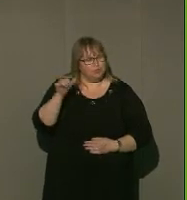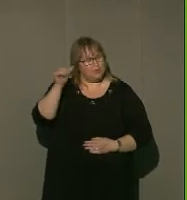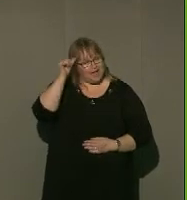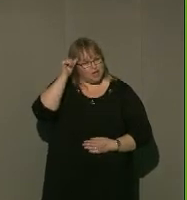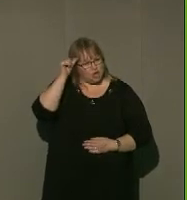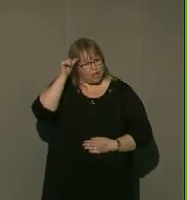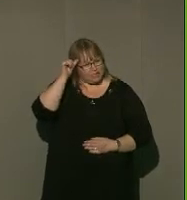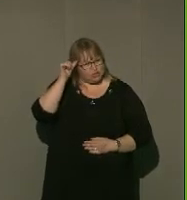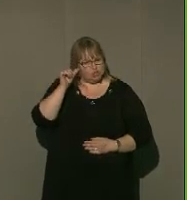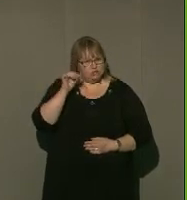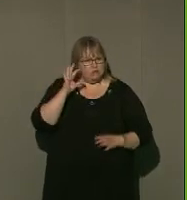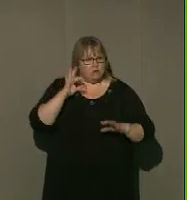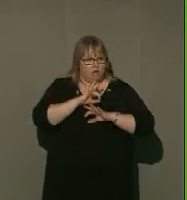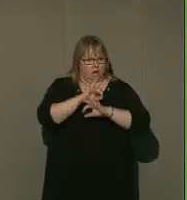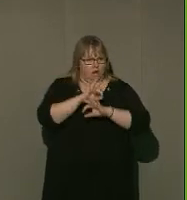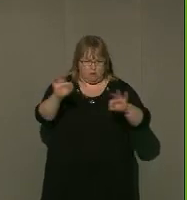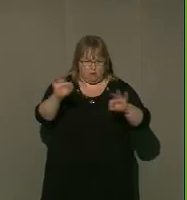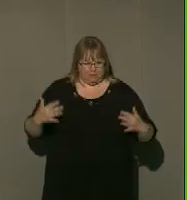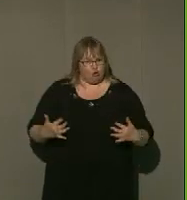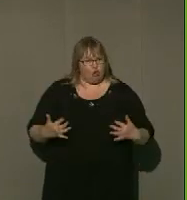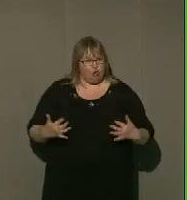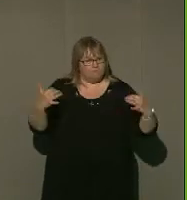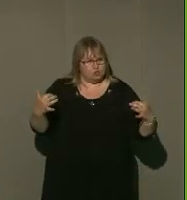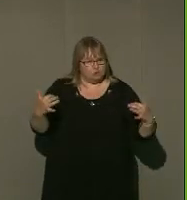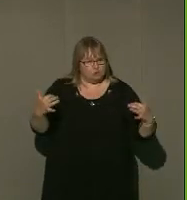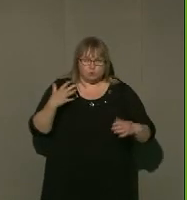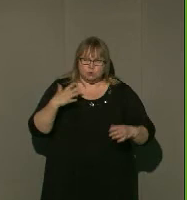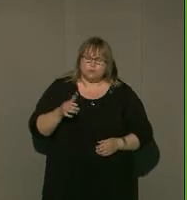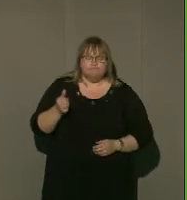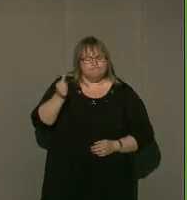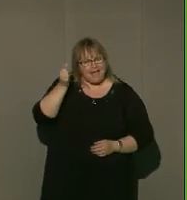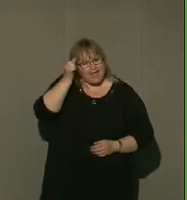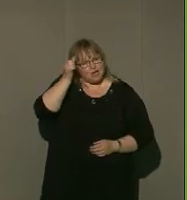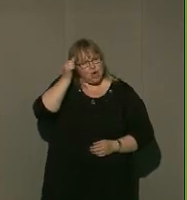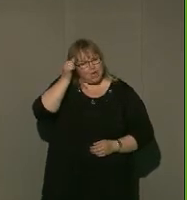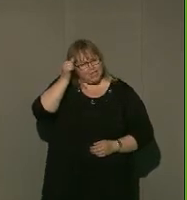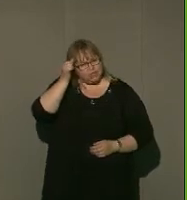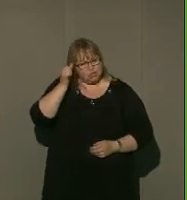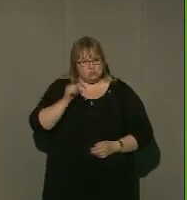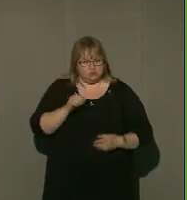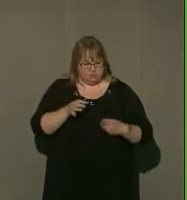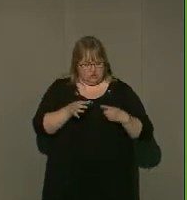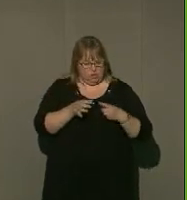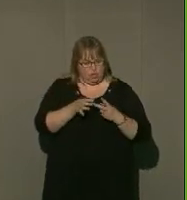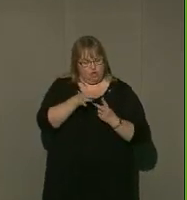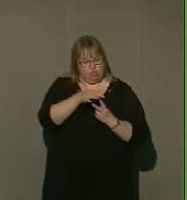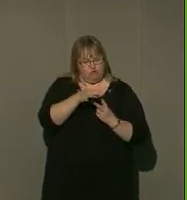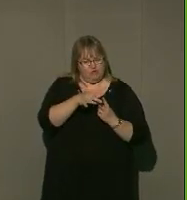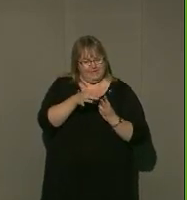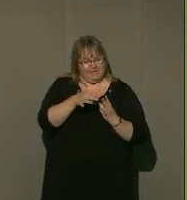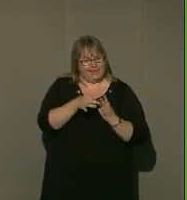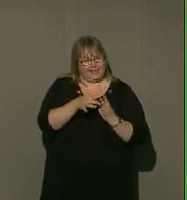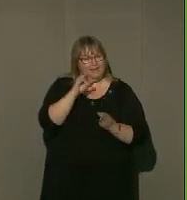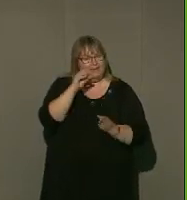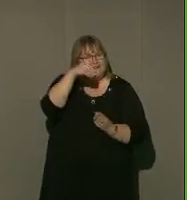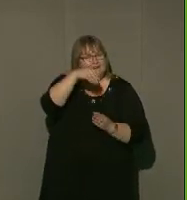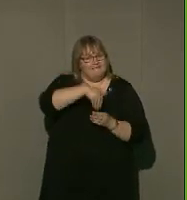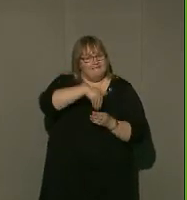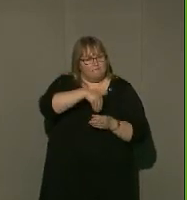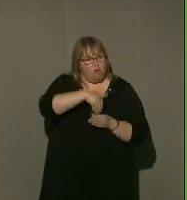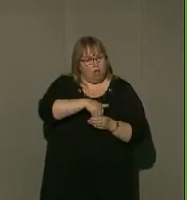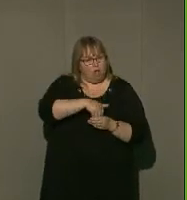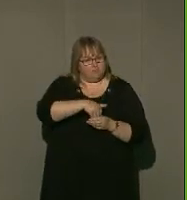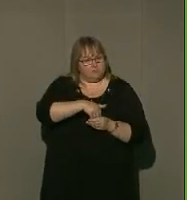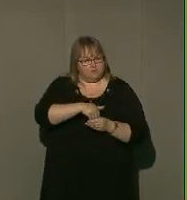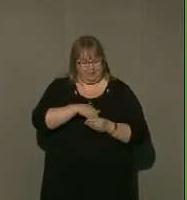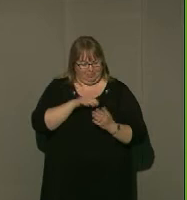ask you as conference to acknowledge that the three main parties involved in the material that we're